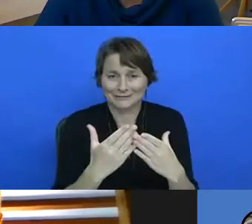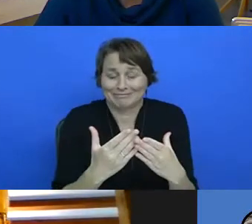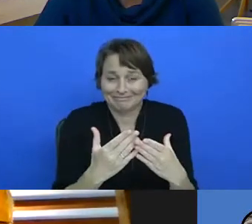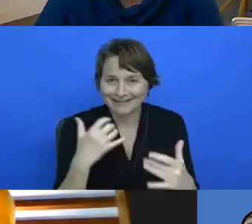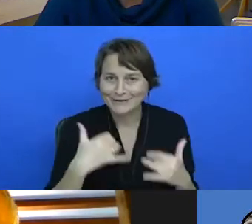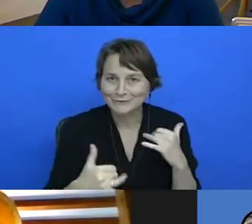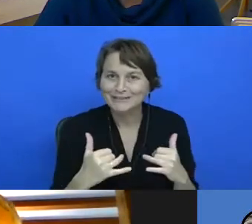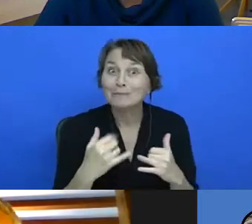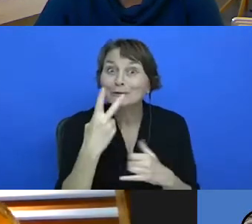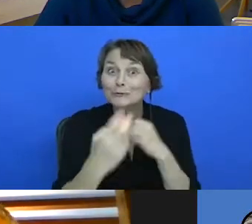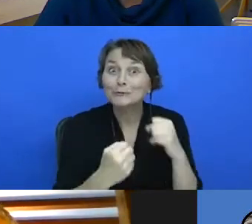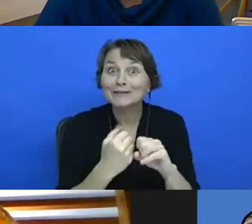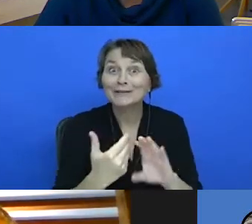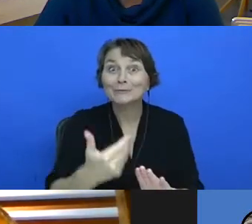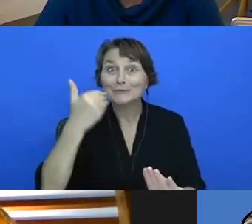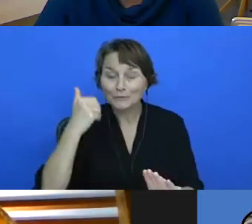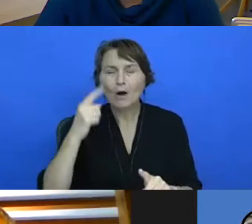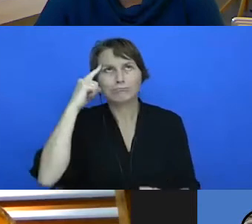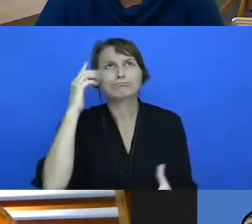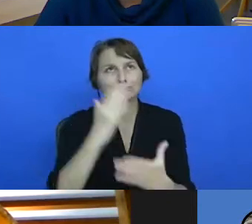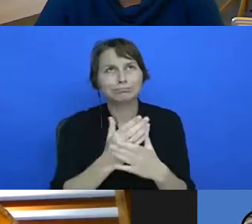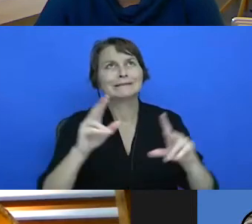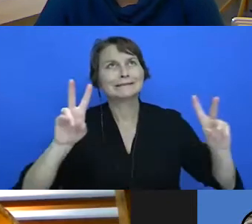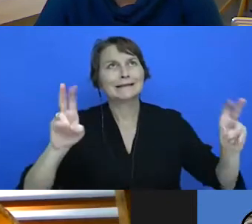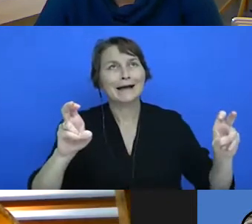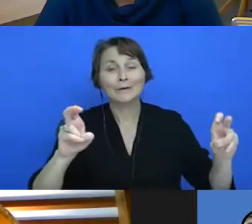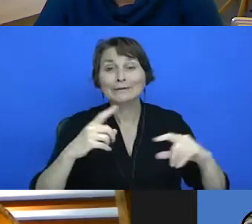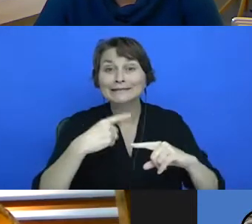I think I don't have to say anything more.